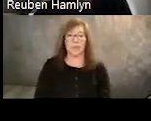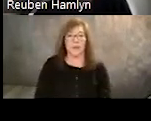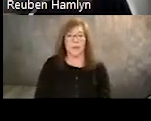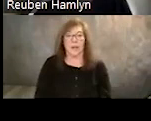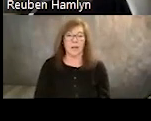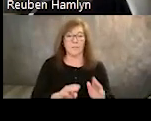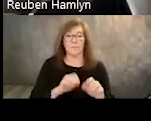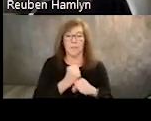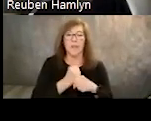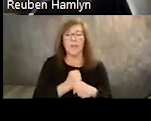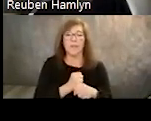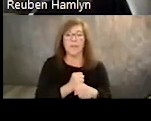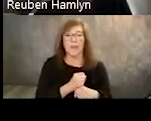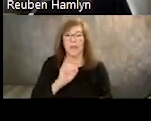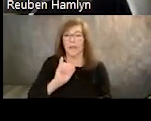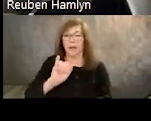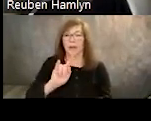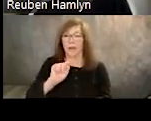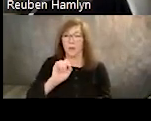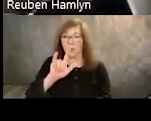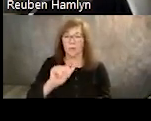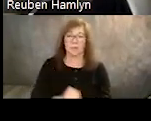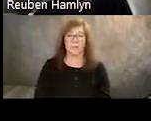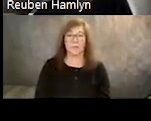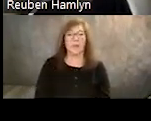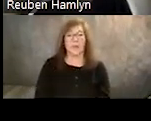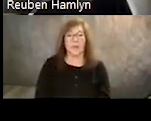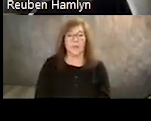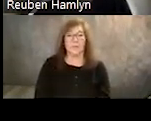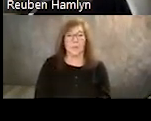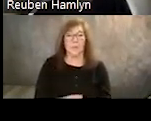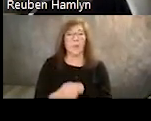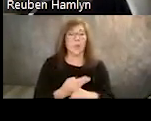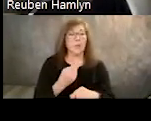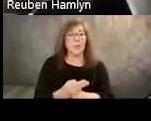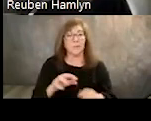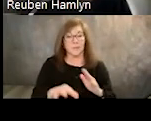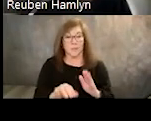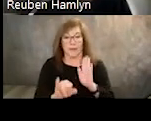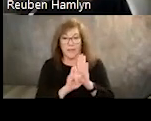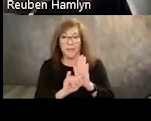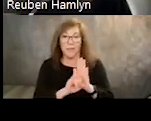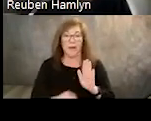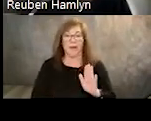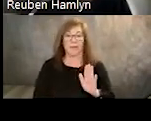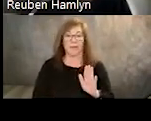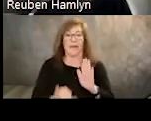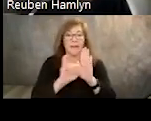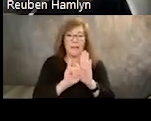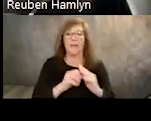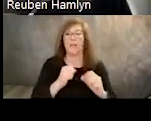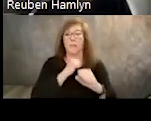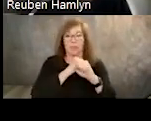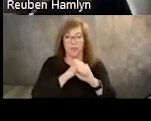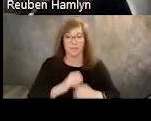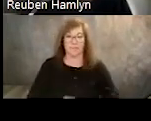tools for human rights advocacy. And one of the uses that we identified was identity protection.